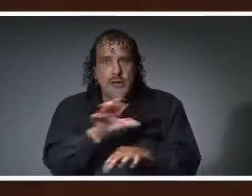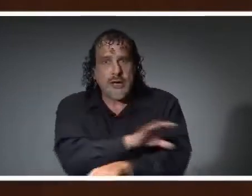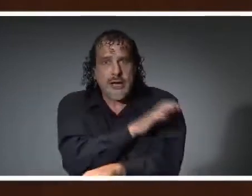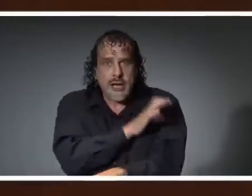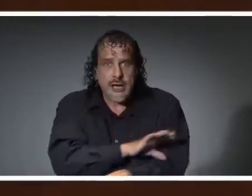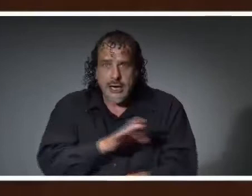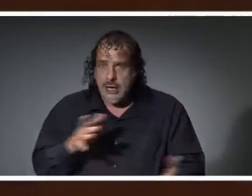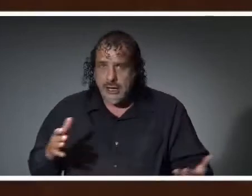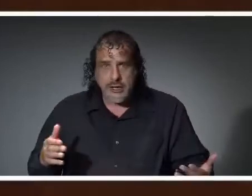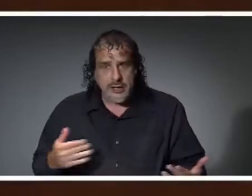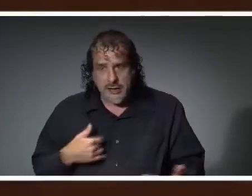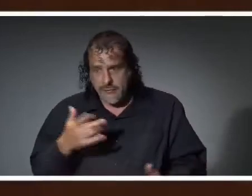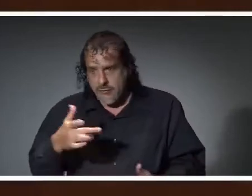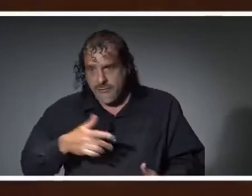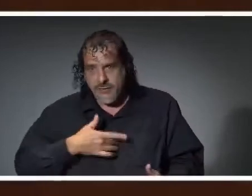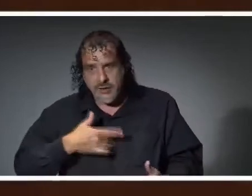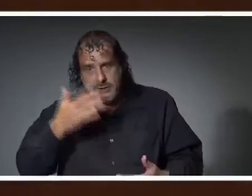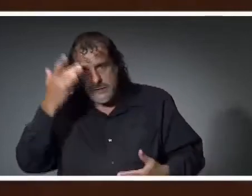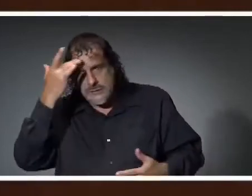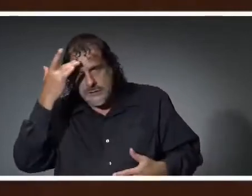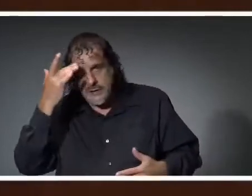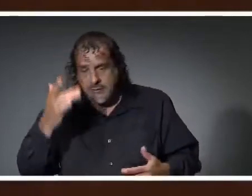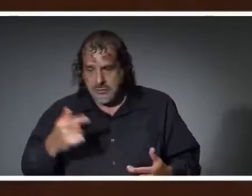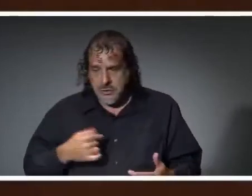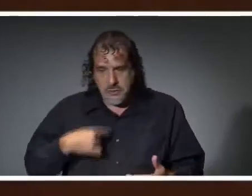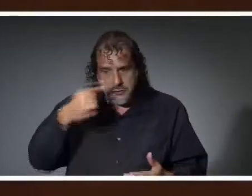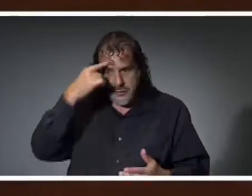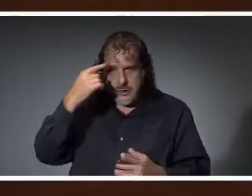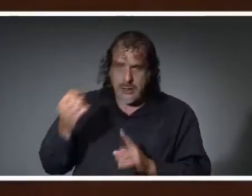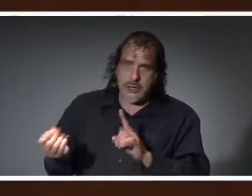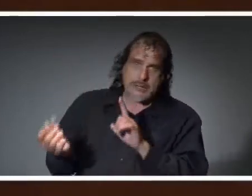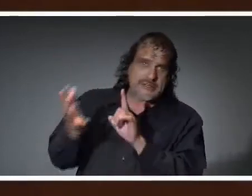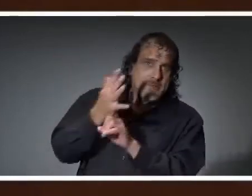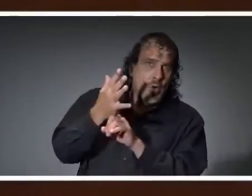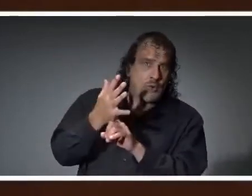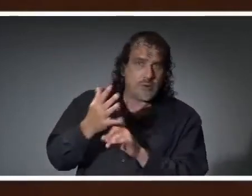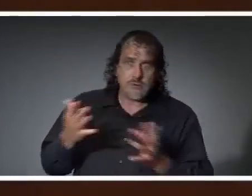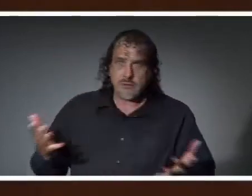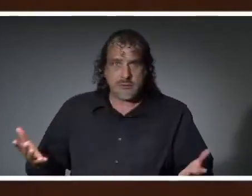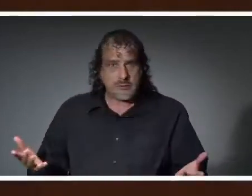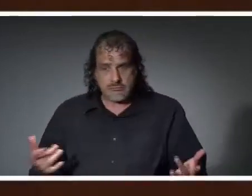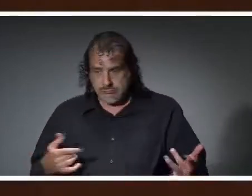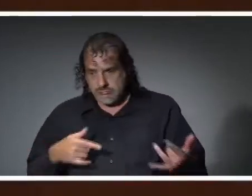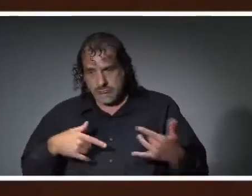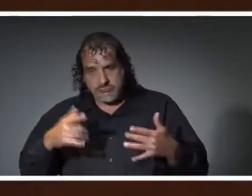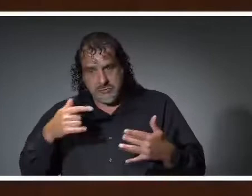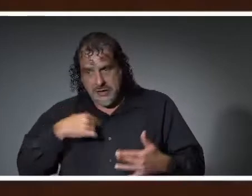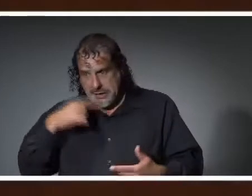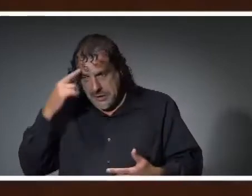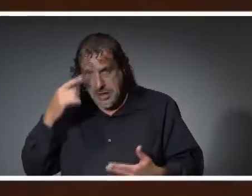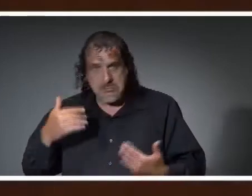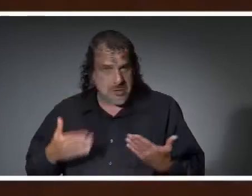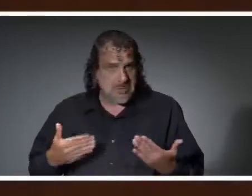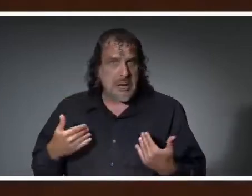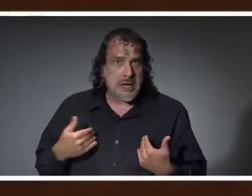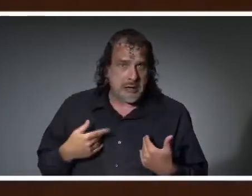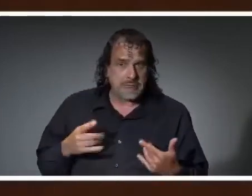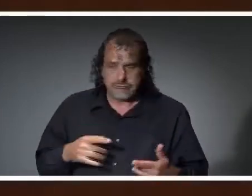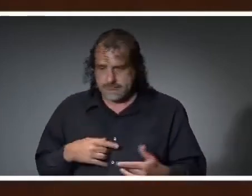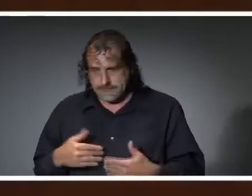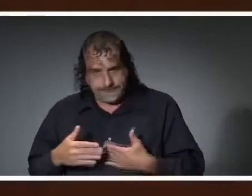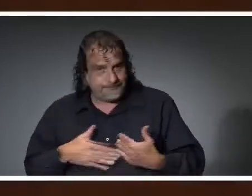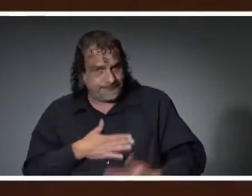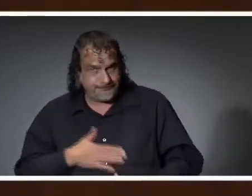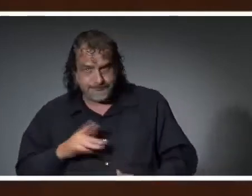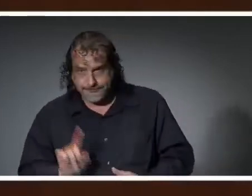anyone who is symptomatic, has any concern of exposure. You don't have to have a confirmed exposure, but if you're worried about being exposed, please